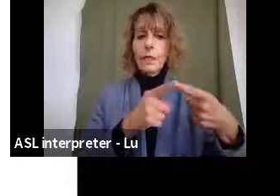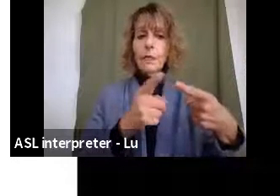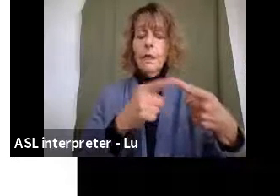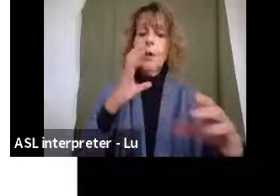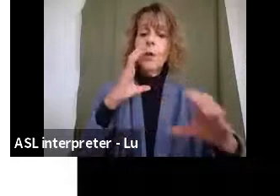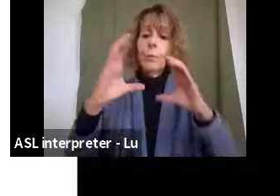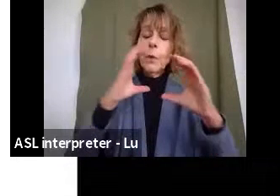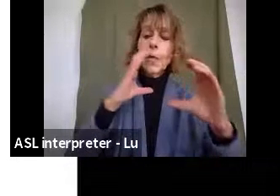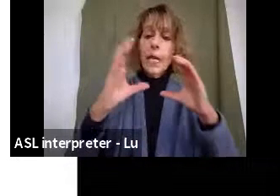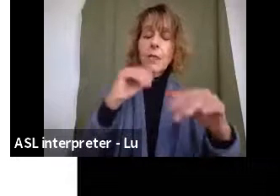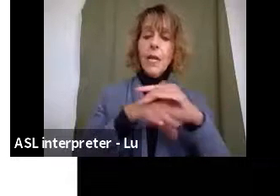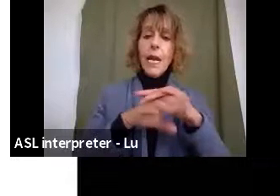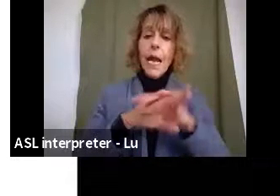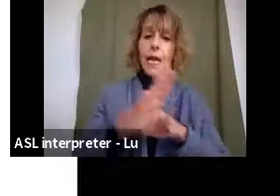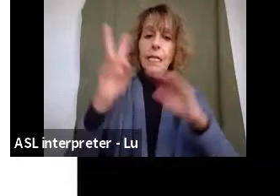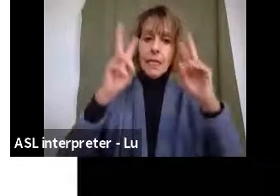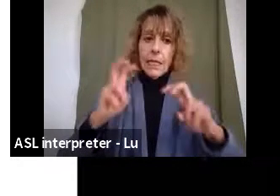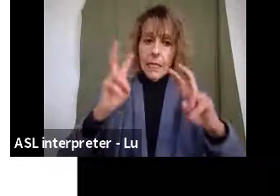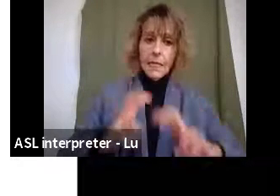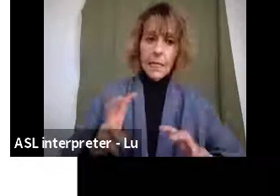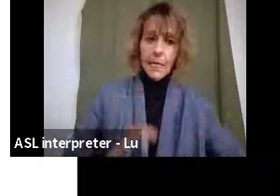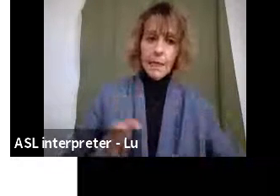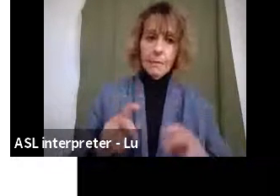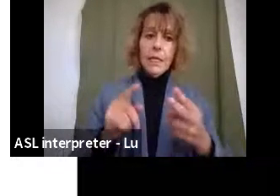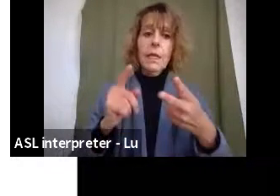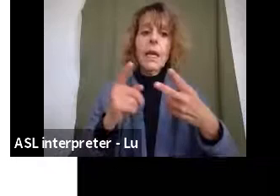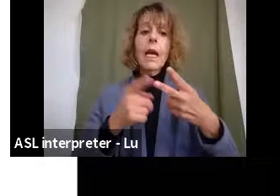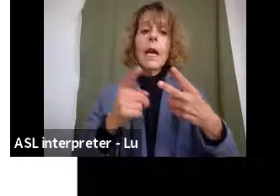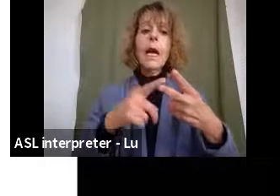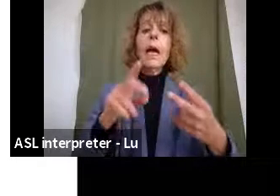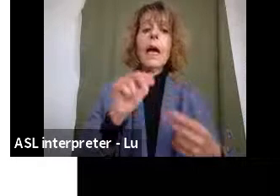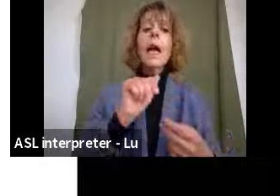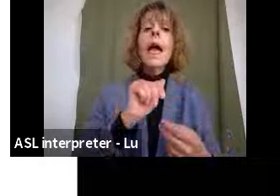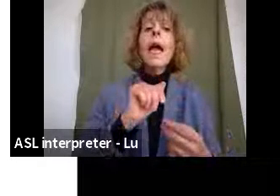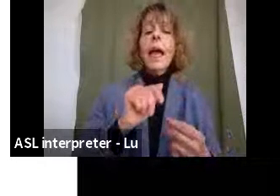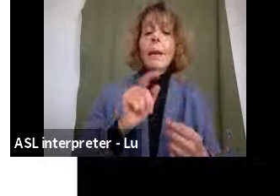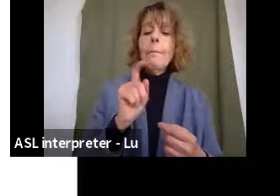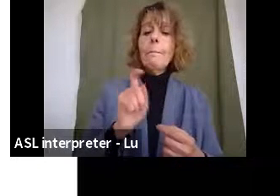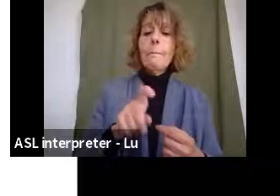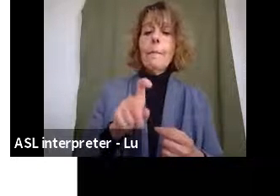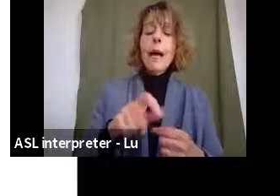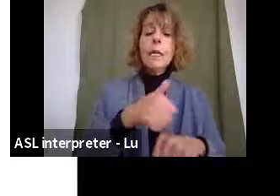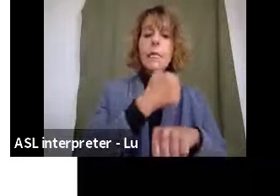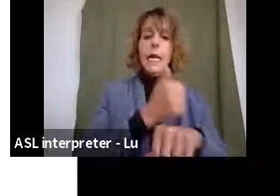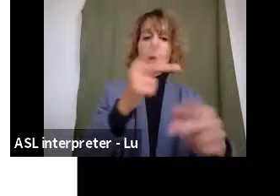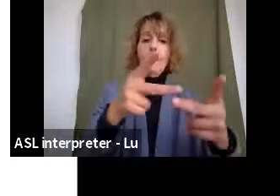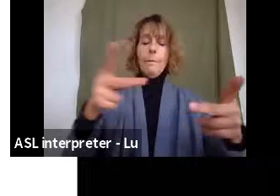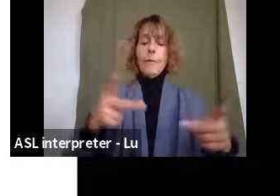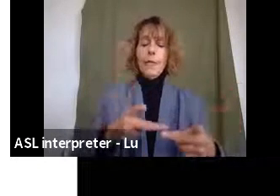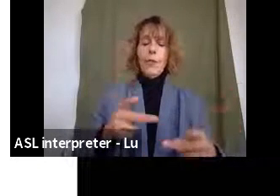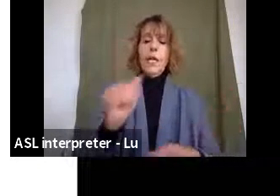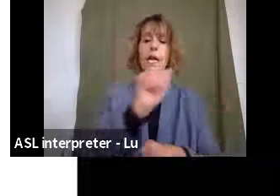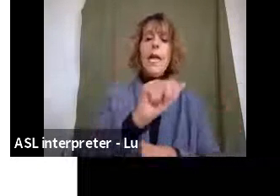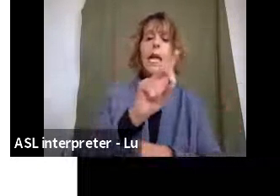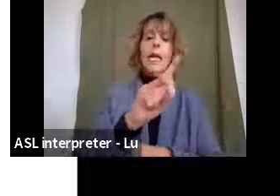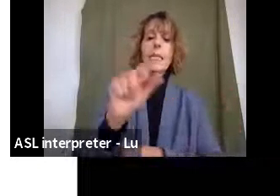the healthcare provider has to assign at least one person, if not two people, to be the ADA coordinator, or sometimes they call it the